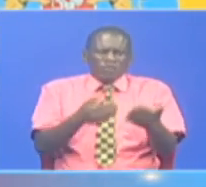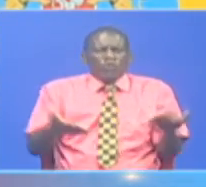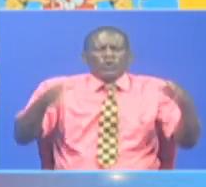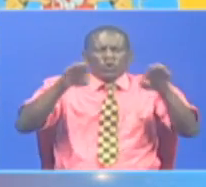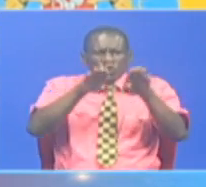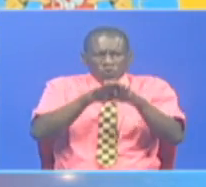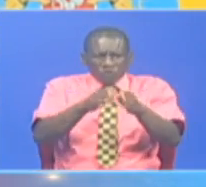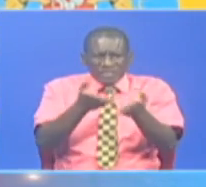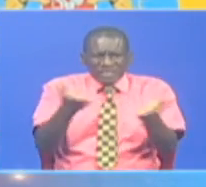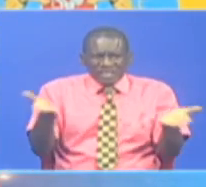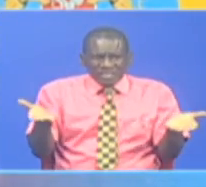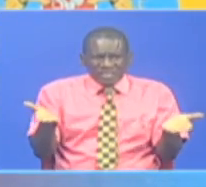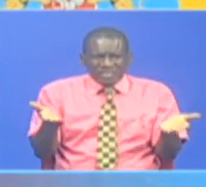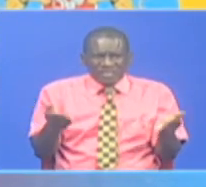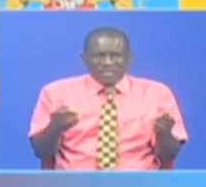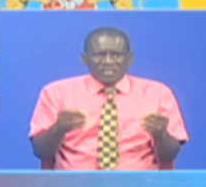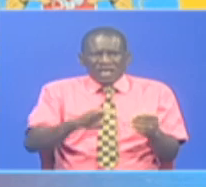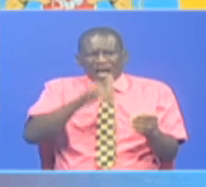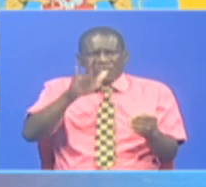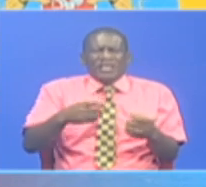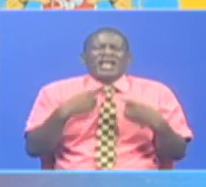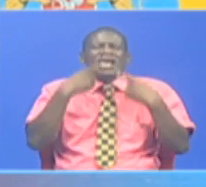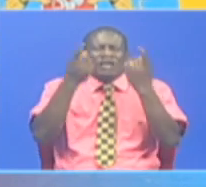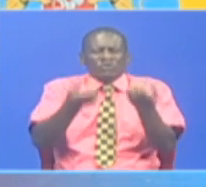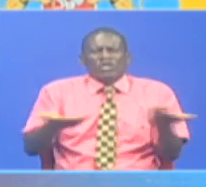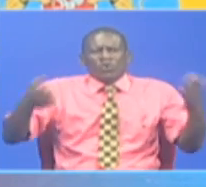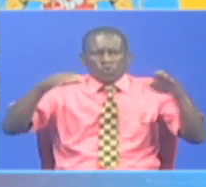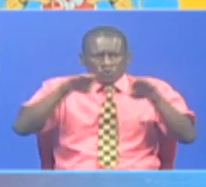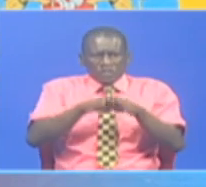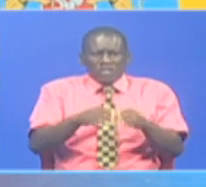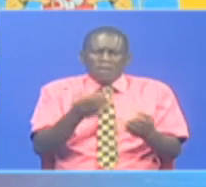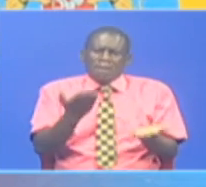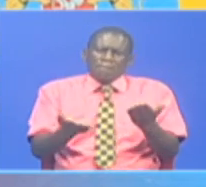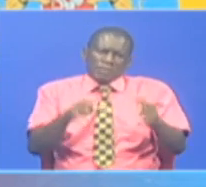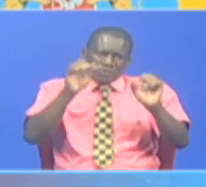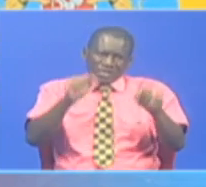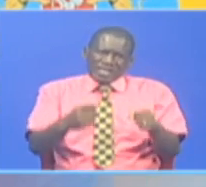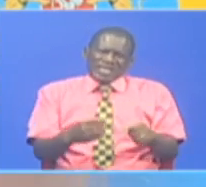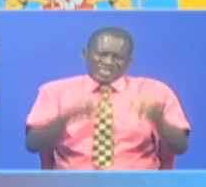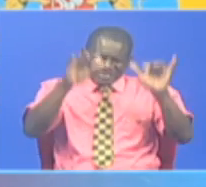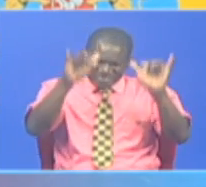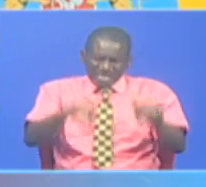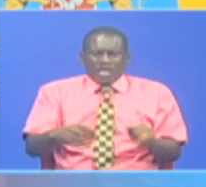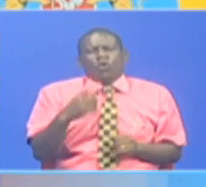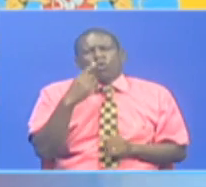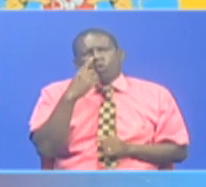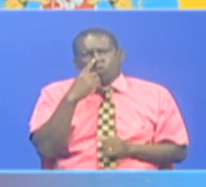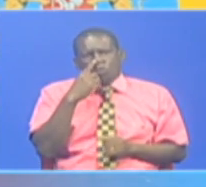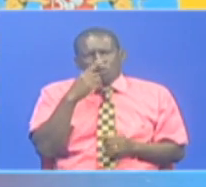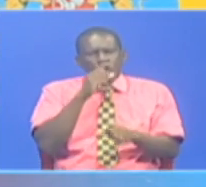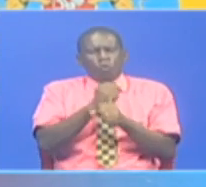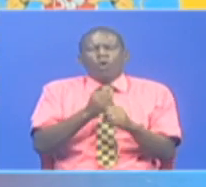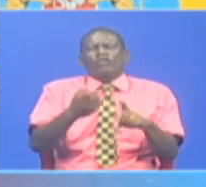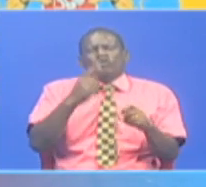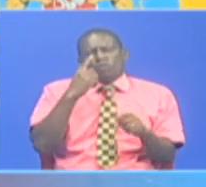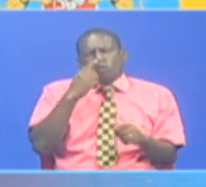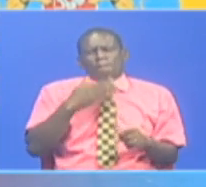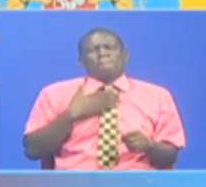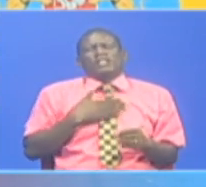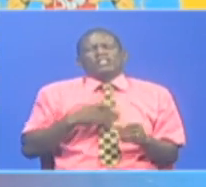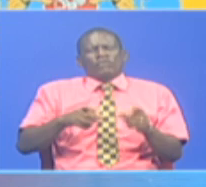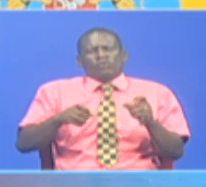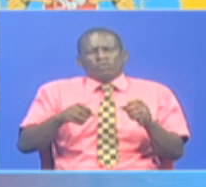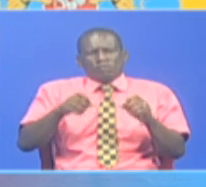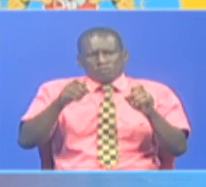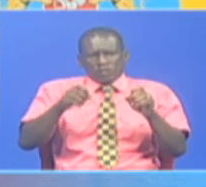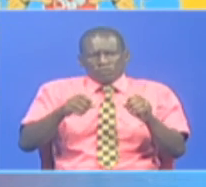or rather than announce a lockdown, we might as well just stay at home and work from home. And we